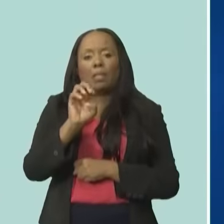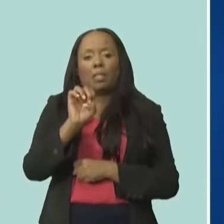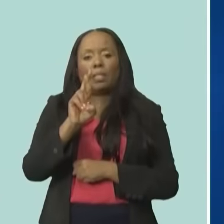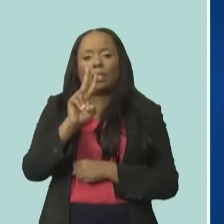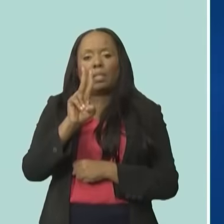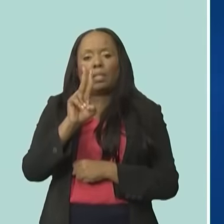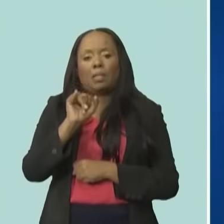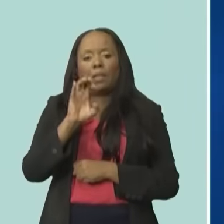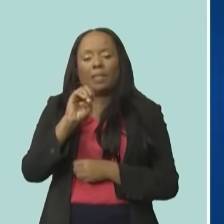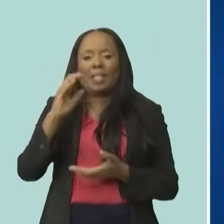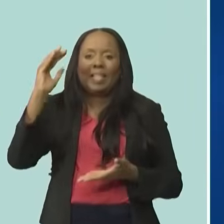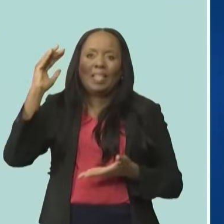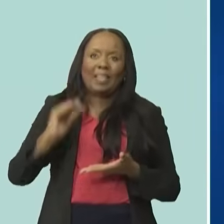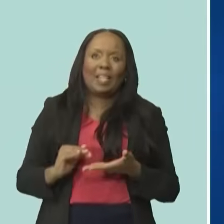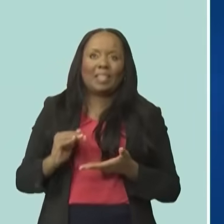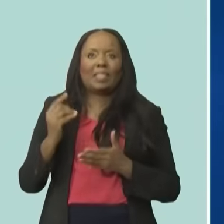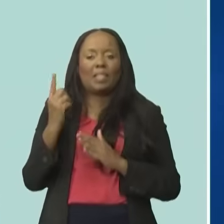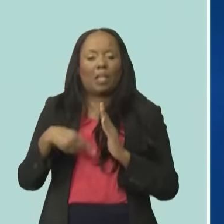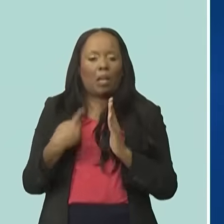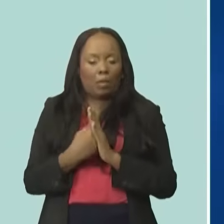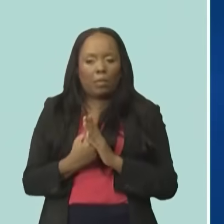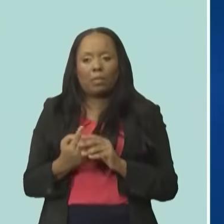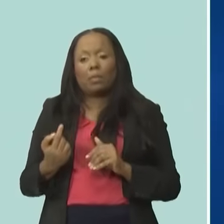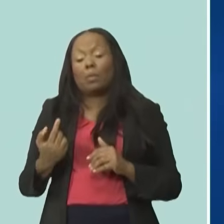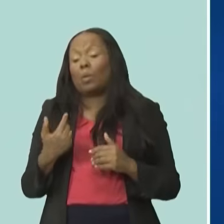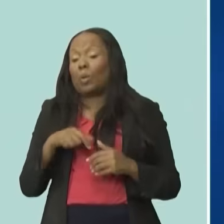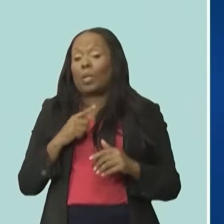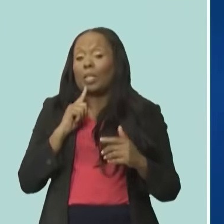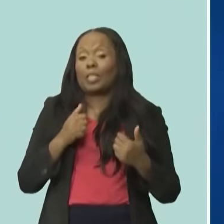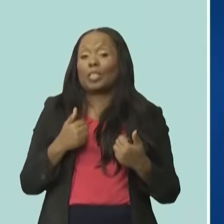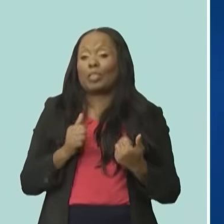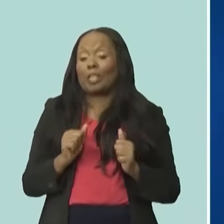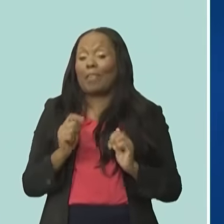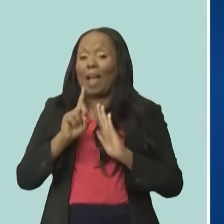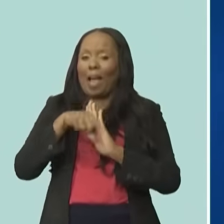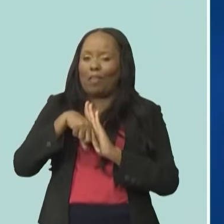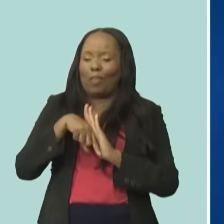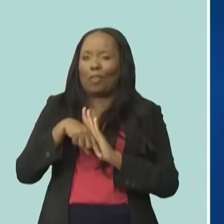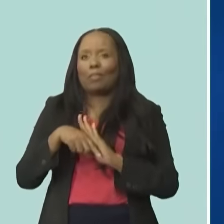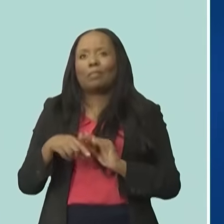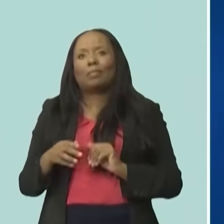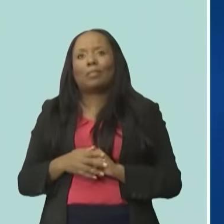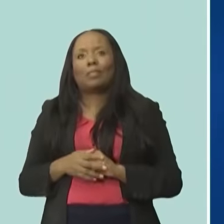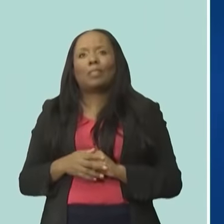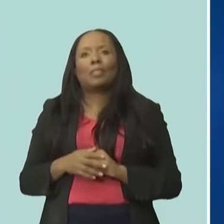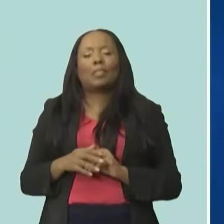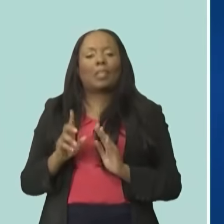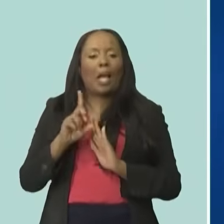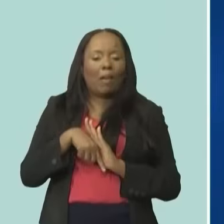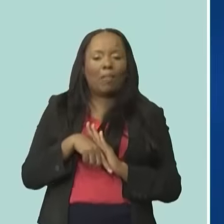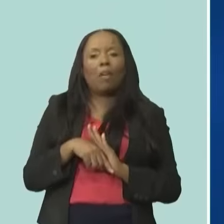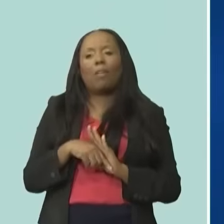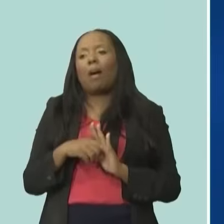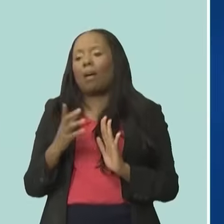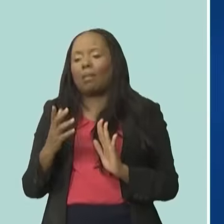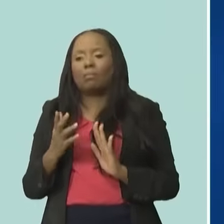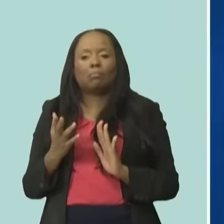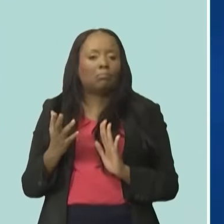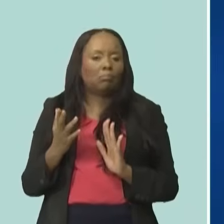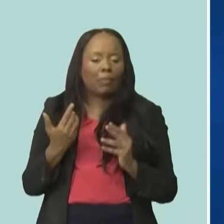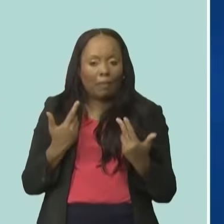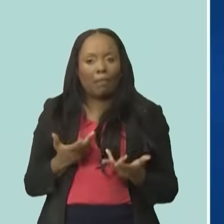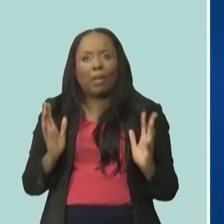actually trying to bring that down to 30 minutes. So we're going to take baby steps, but our goal is with 30 minutes in and out. And we practiced it this week,